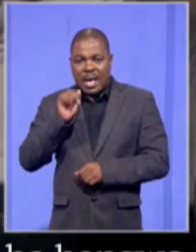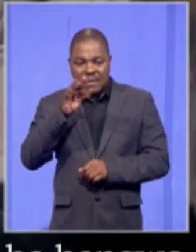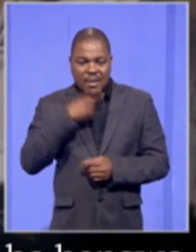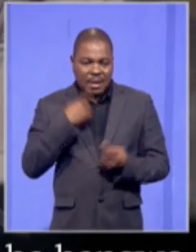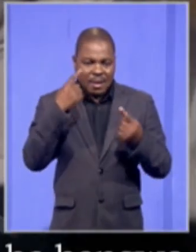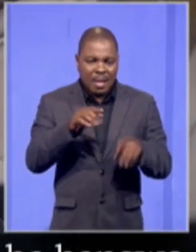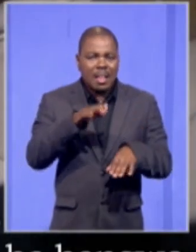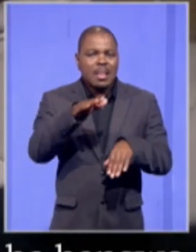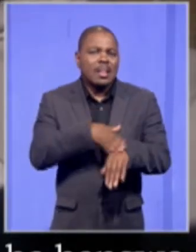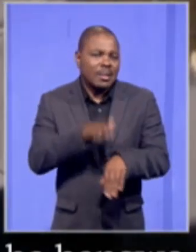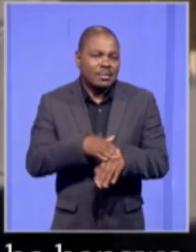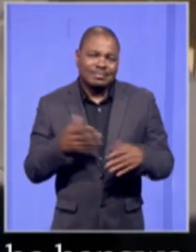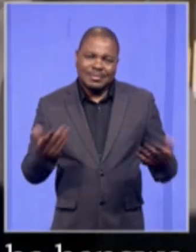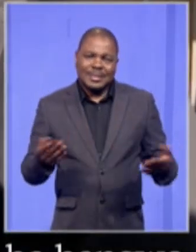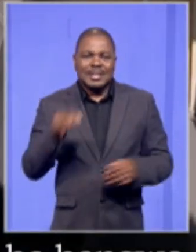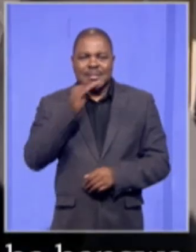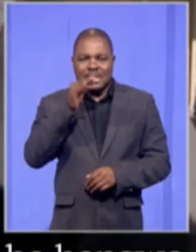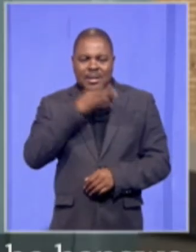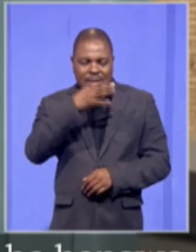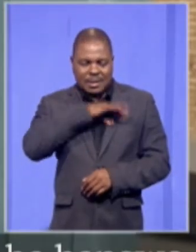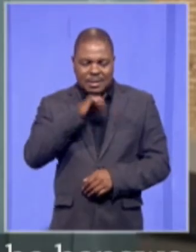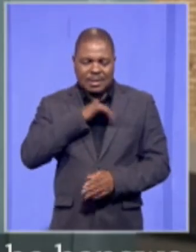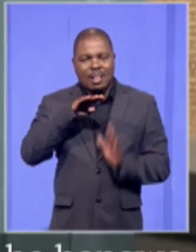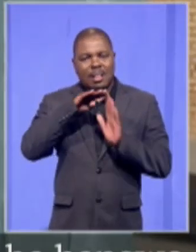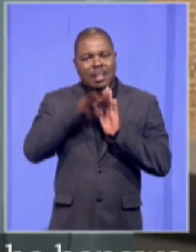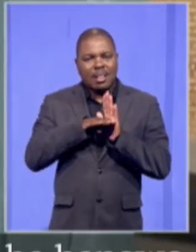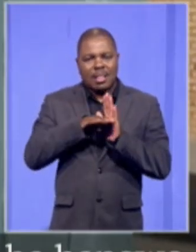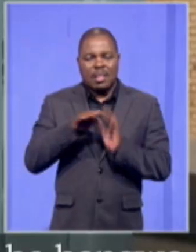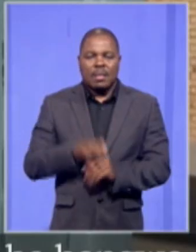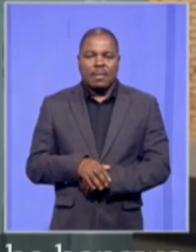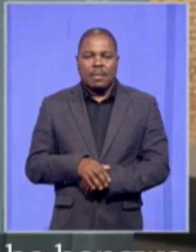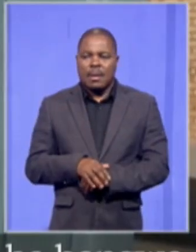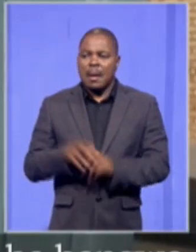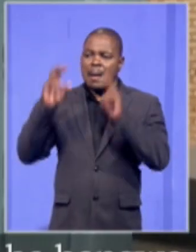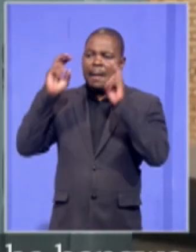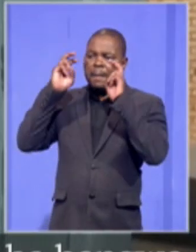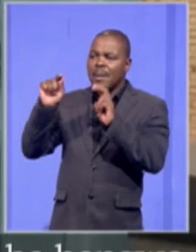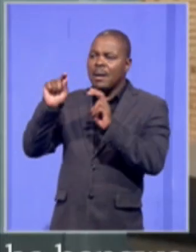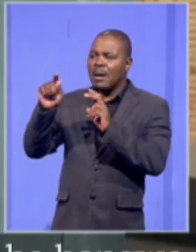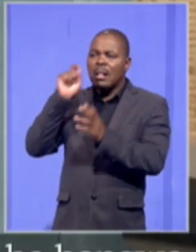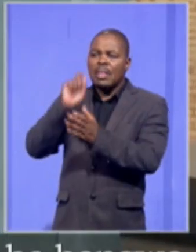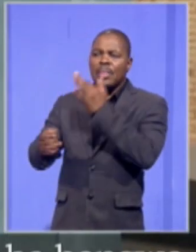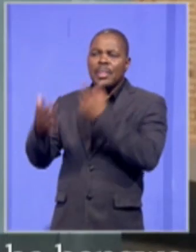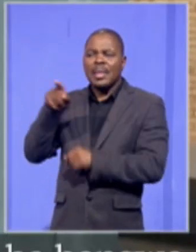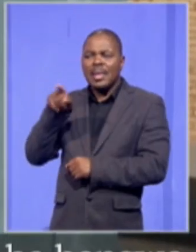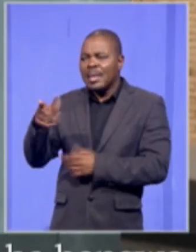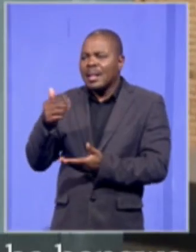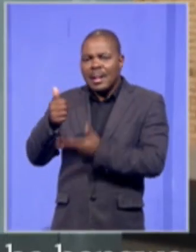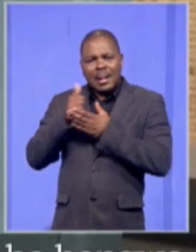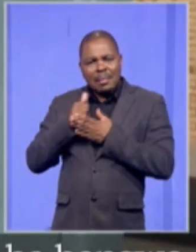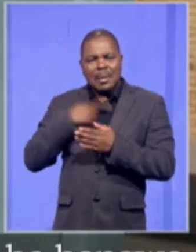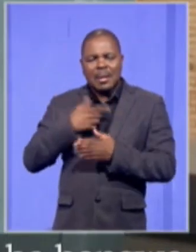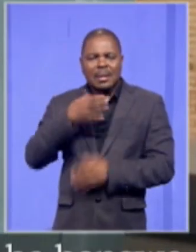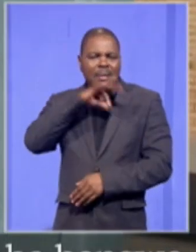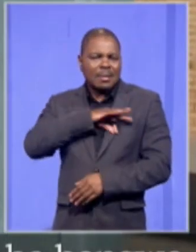late already e half la pay. He go thumiwa dibese tse itseng gore re khona go bya borotho mo tafeleng ka